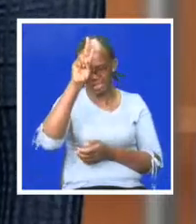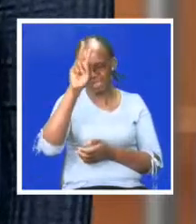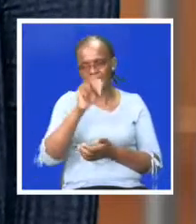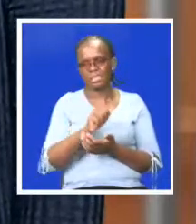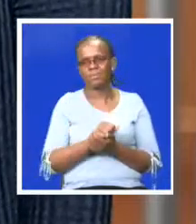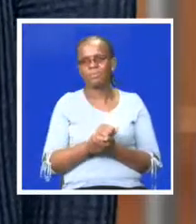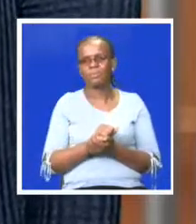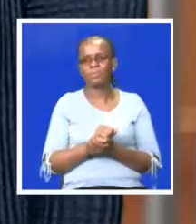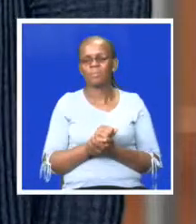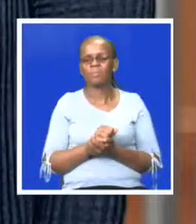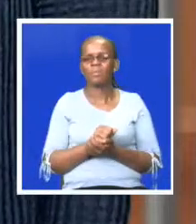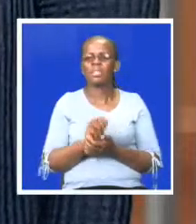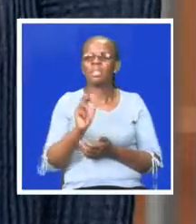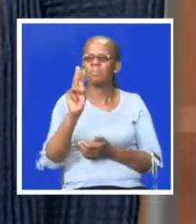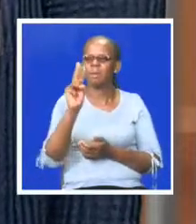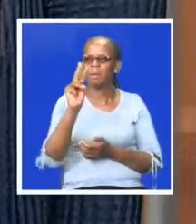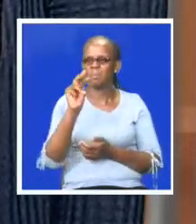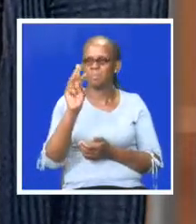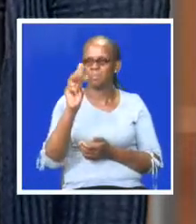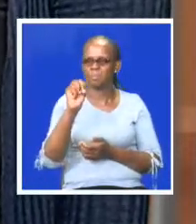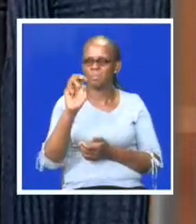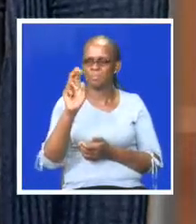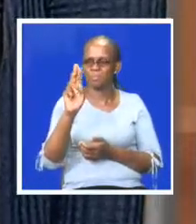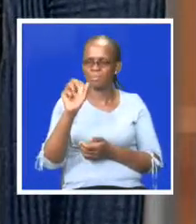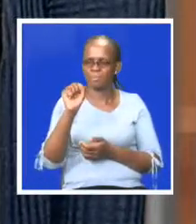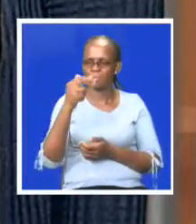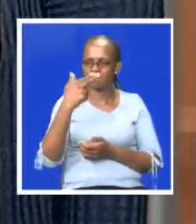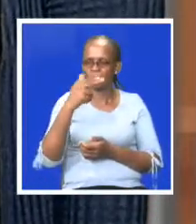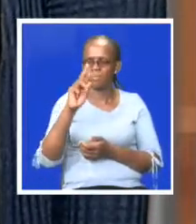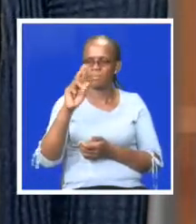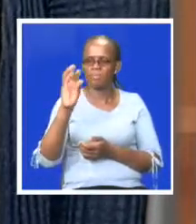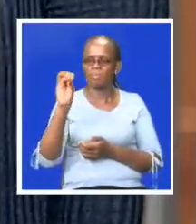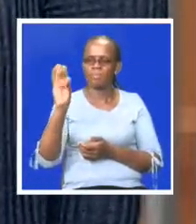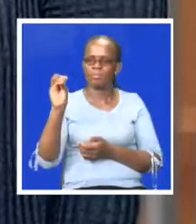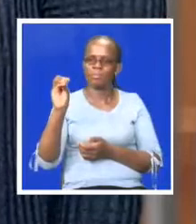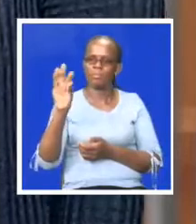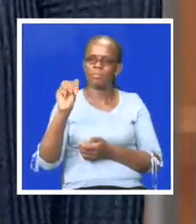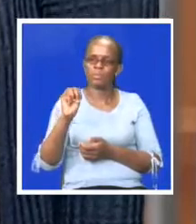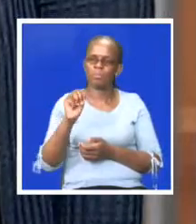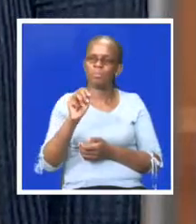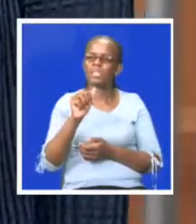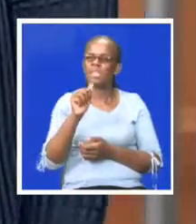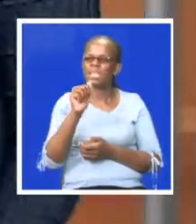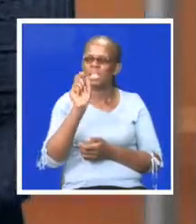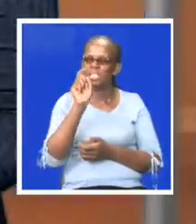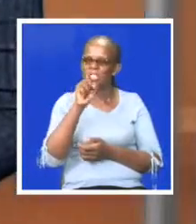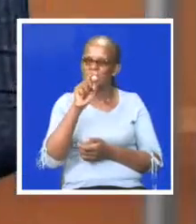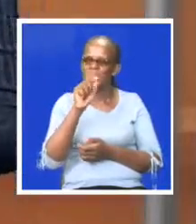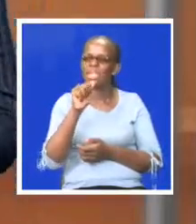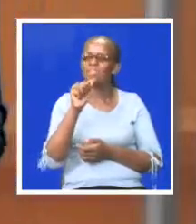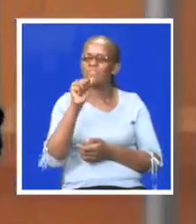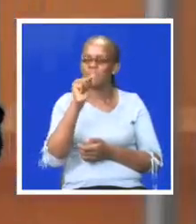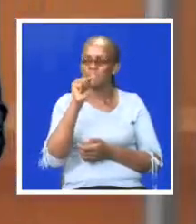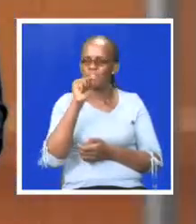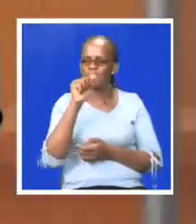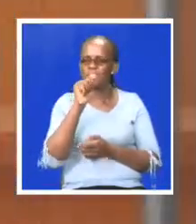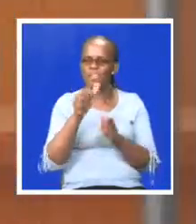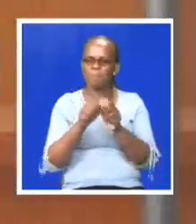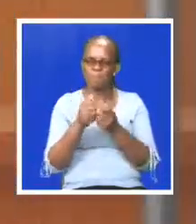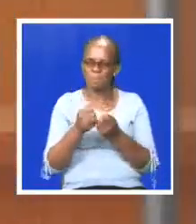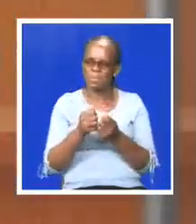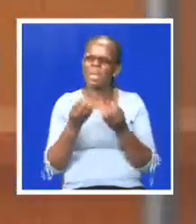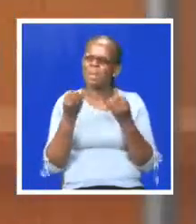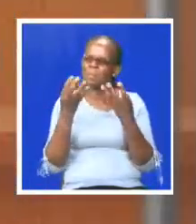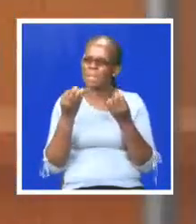the mushrooms, chicken, peanuts, and fish. But there are many others, but